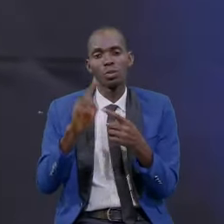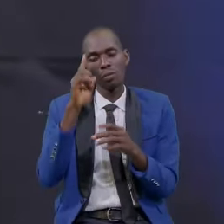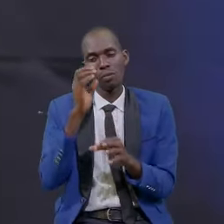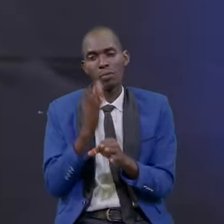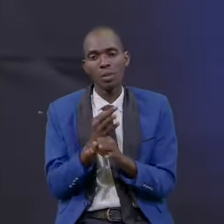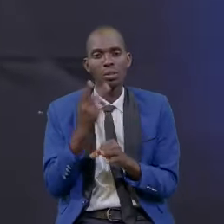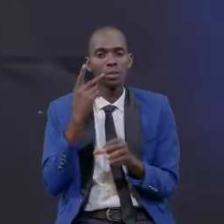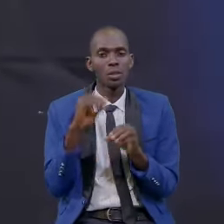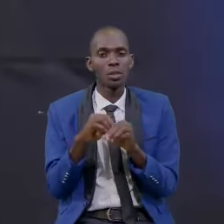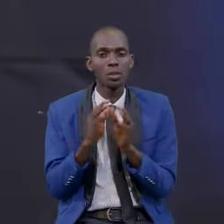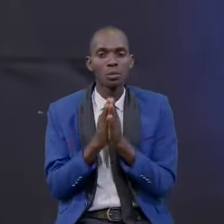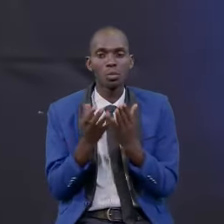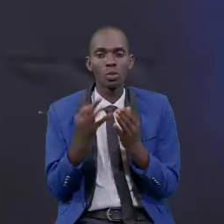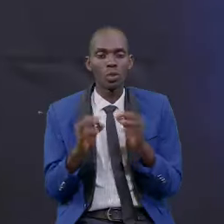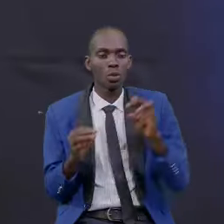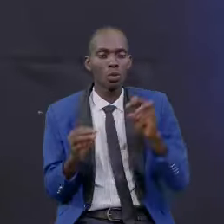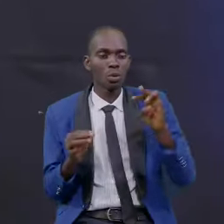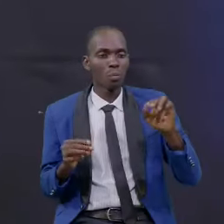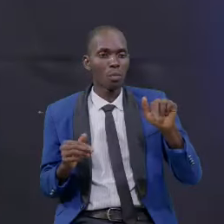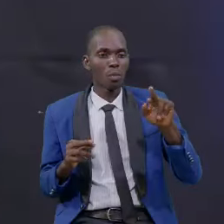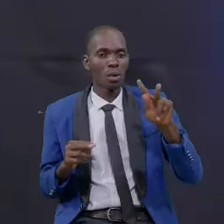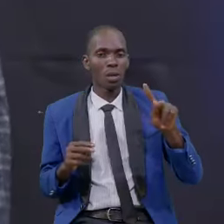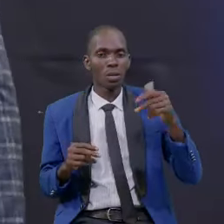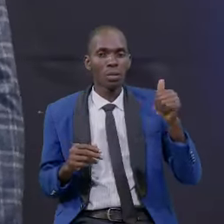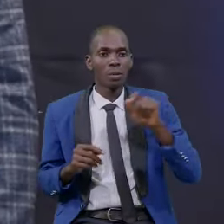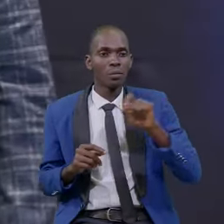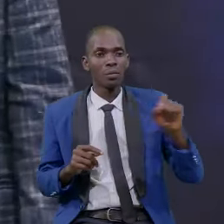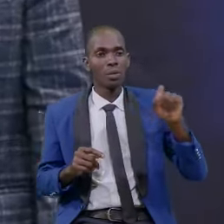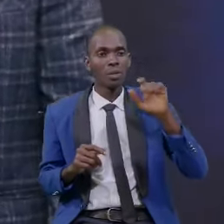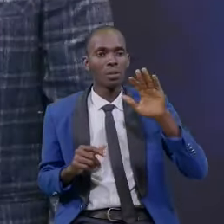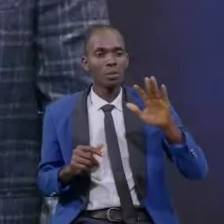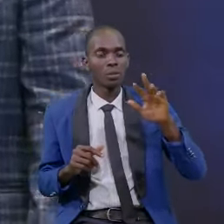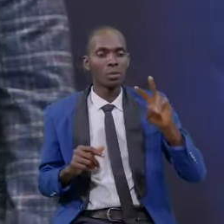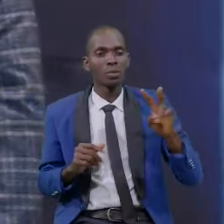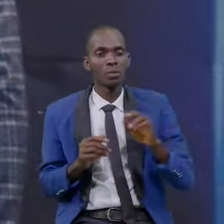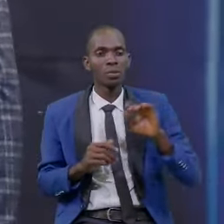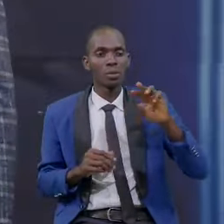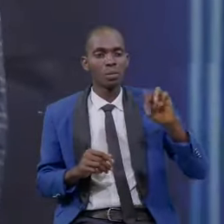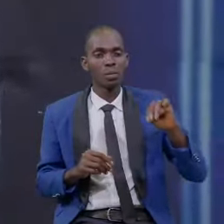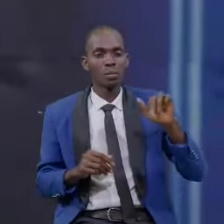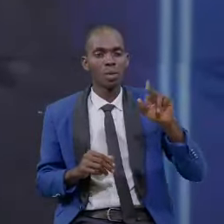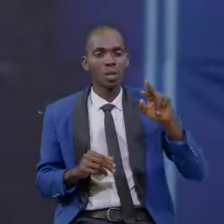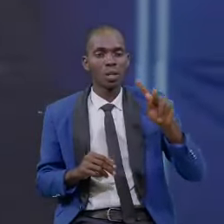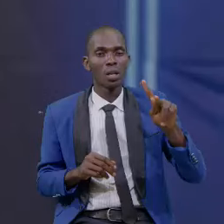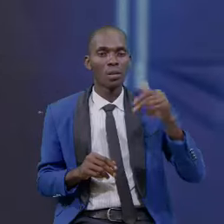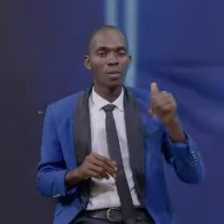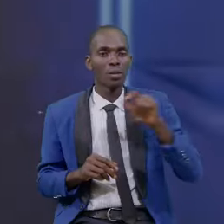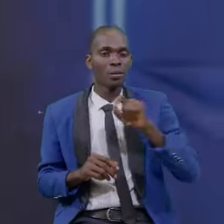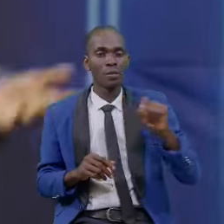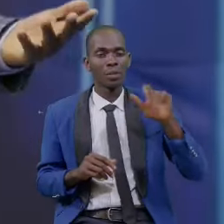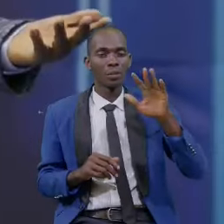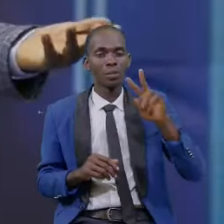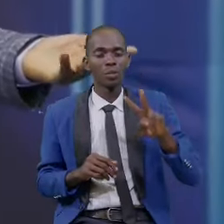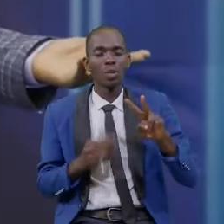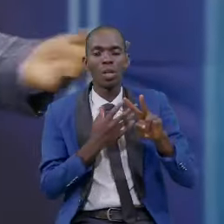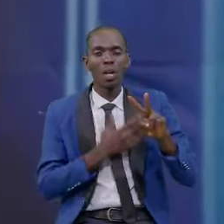chapter 10, verse 52. And Jesus said unto him, if